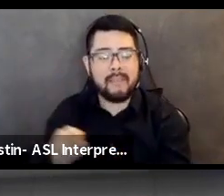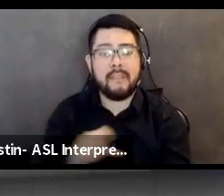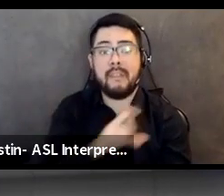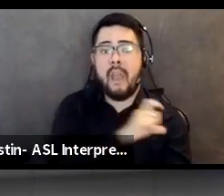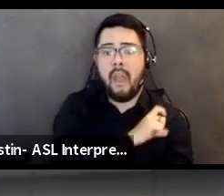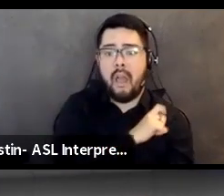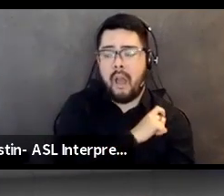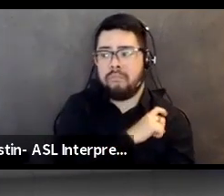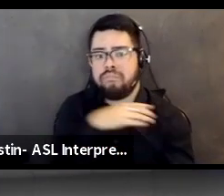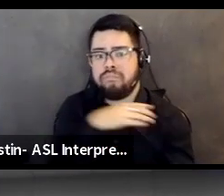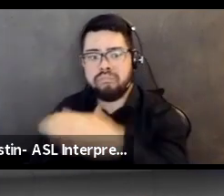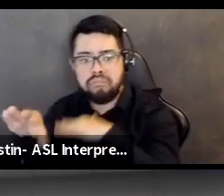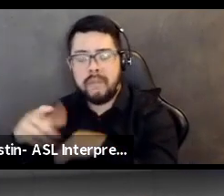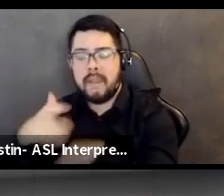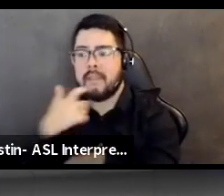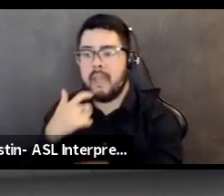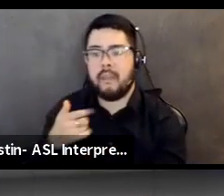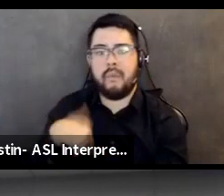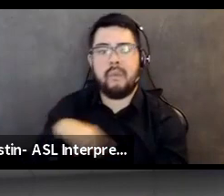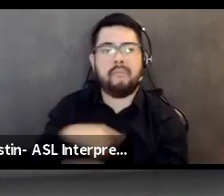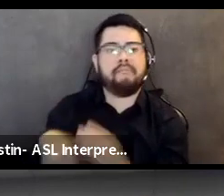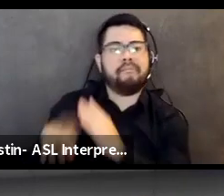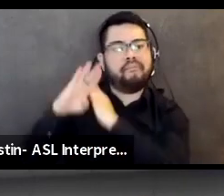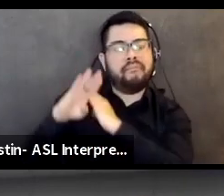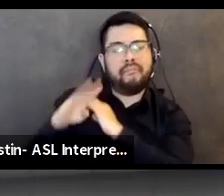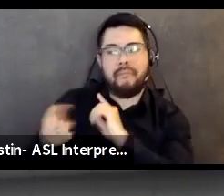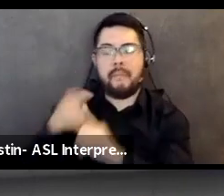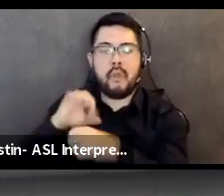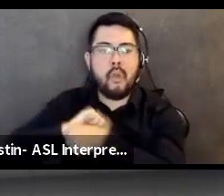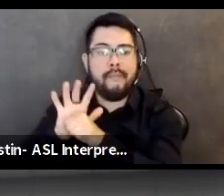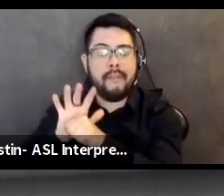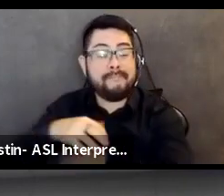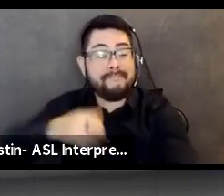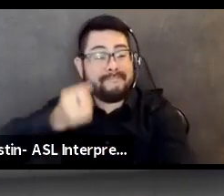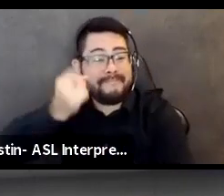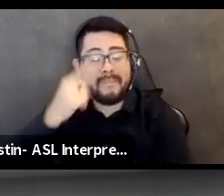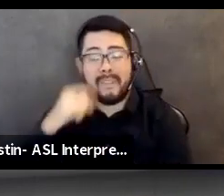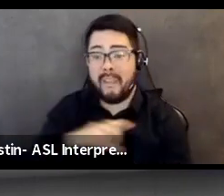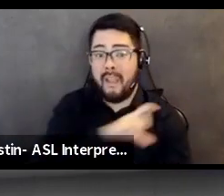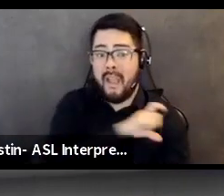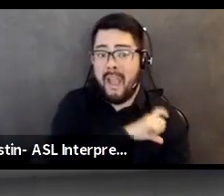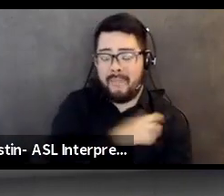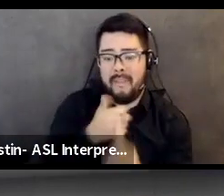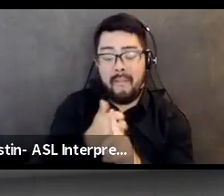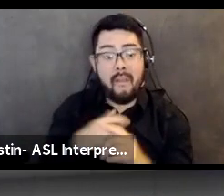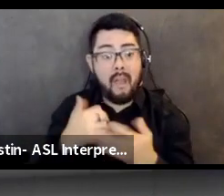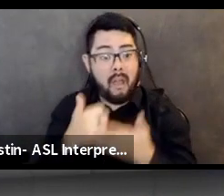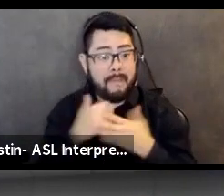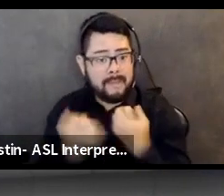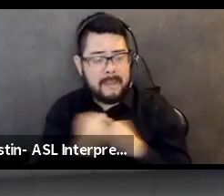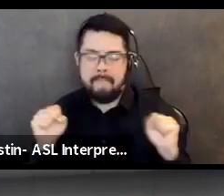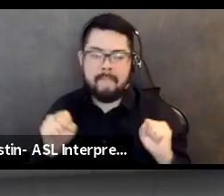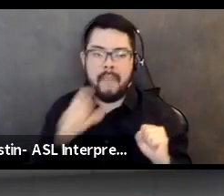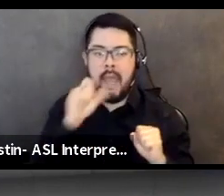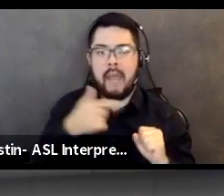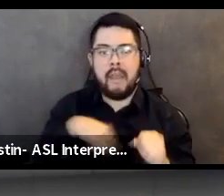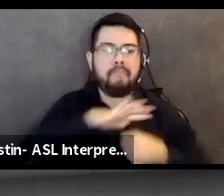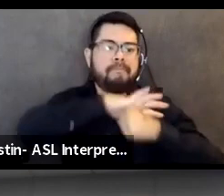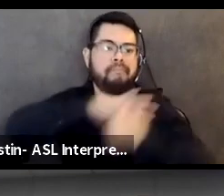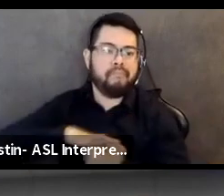braced on as suggesting that they were immune to covid make no mistake cops do not keep us safe they demean assault and